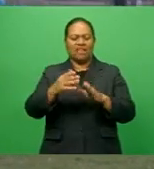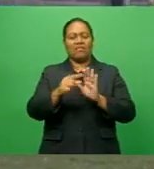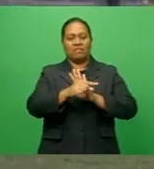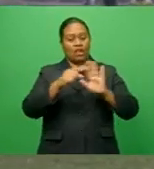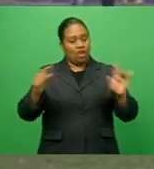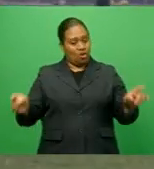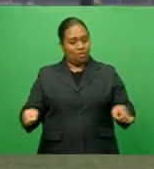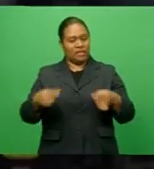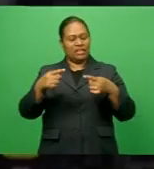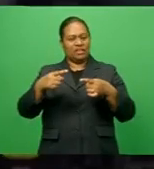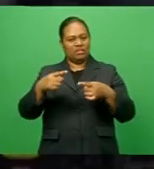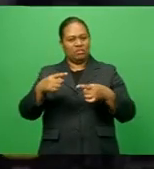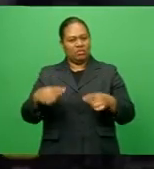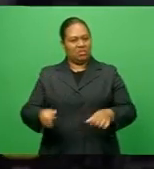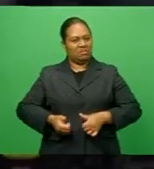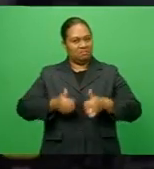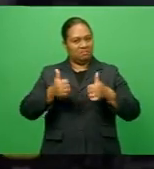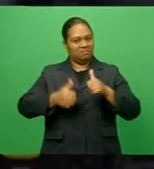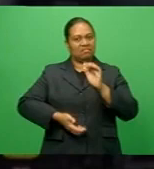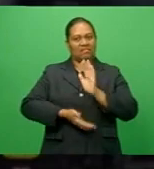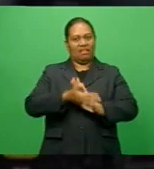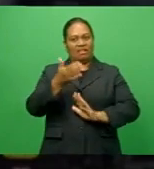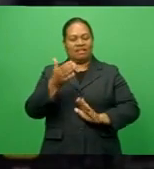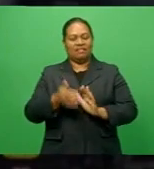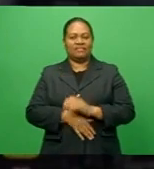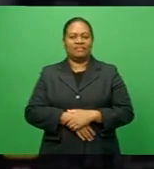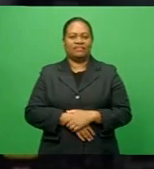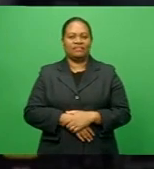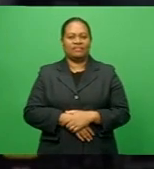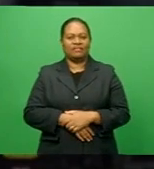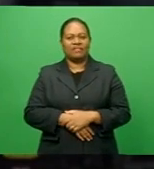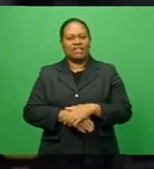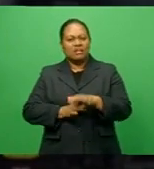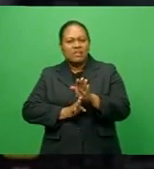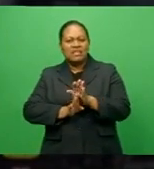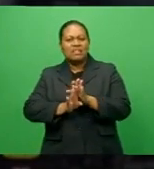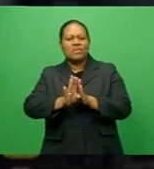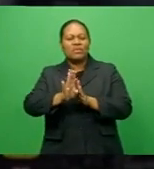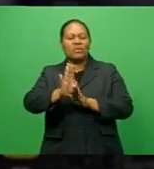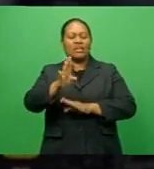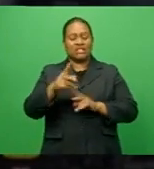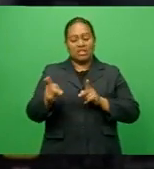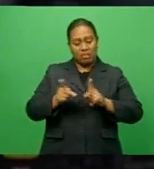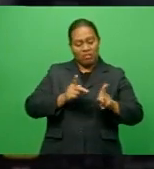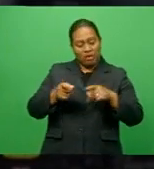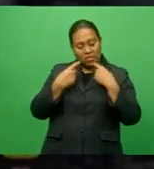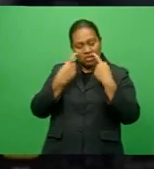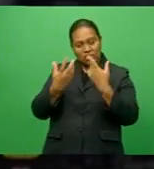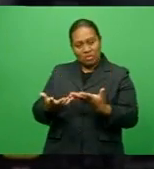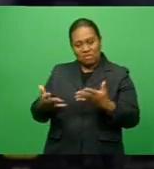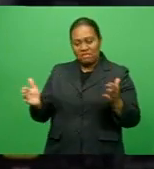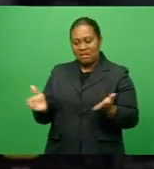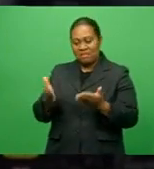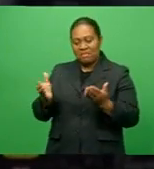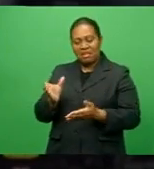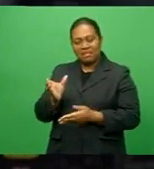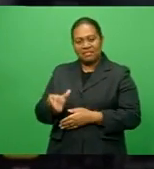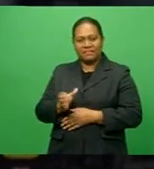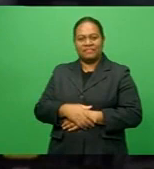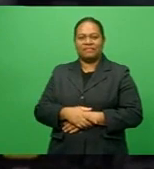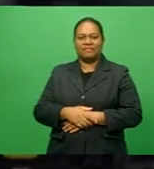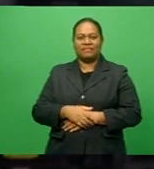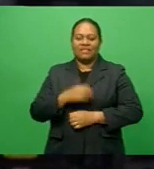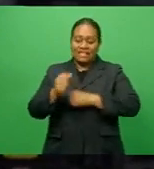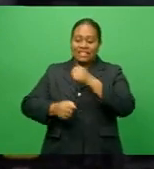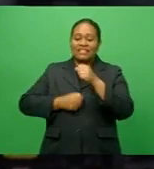competition will be intense. There has been an increase in the performance of the players during the